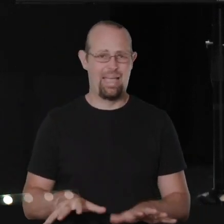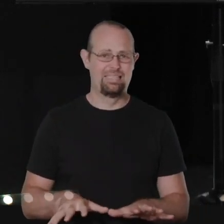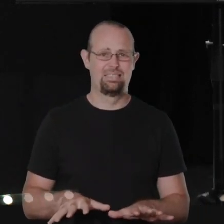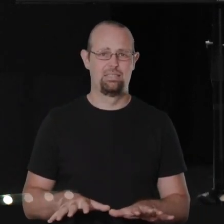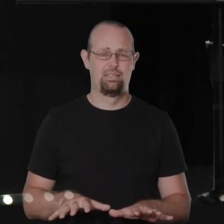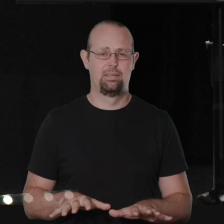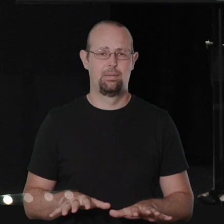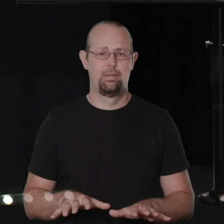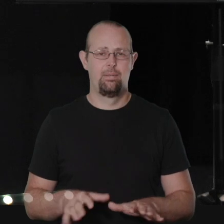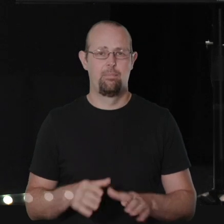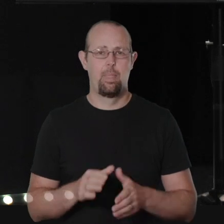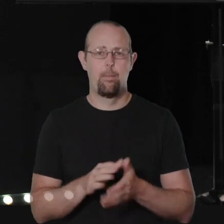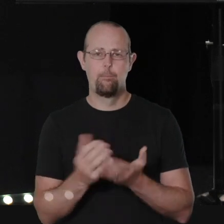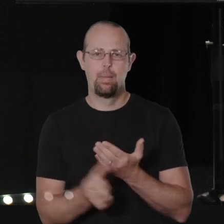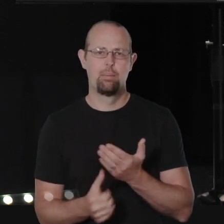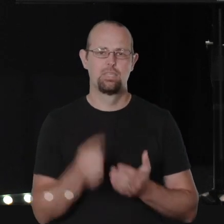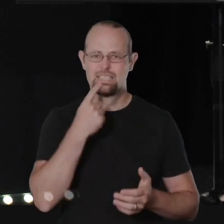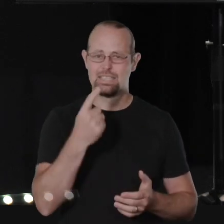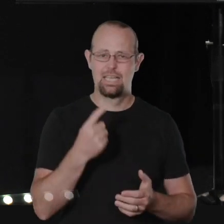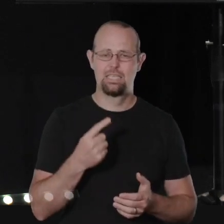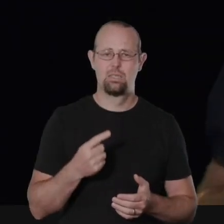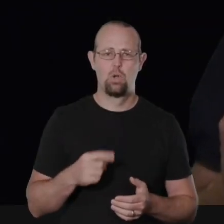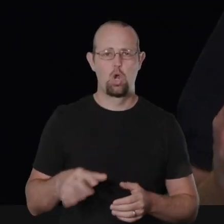into some of the messes that life gets